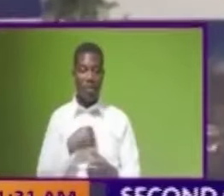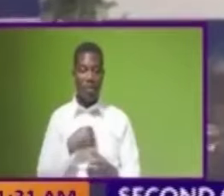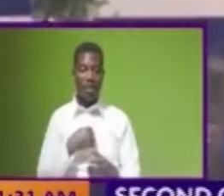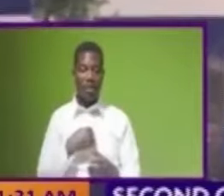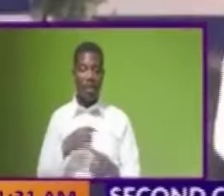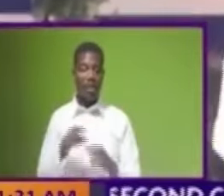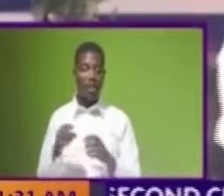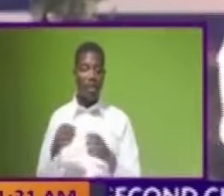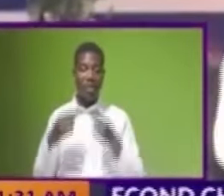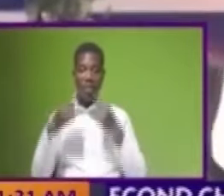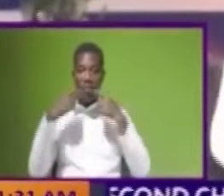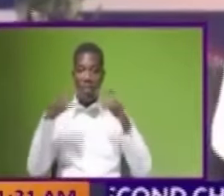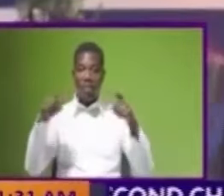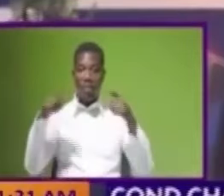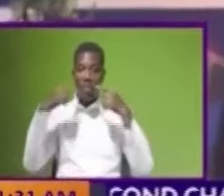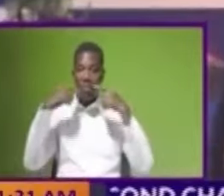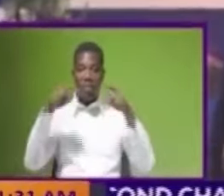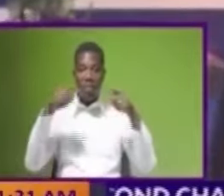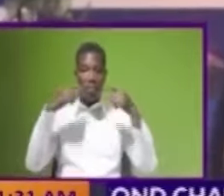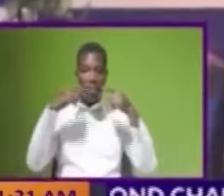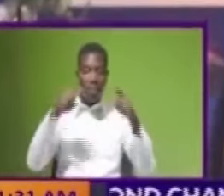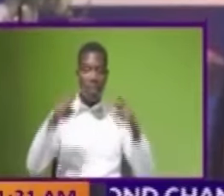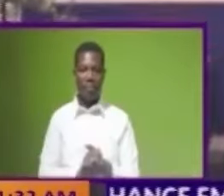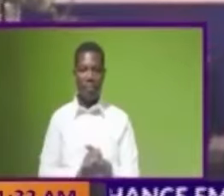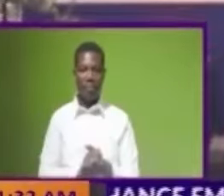Me eba kwa se mo froso.